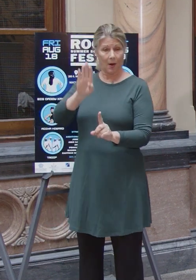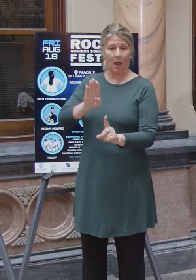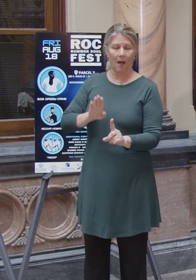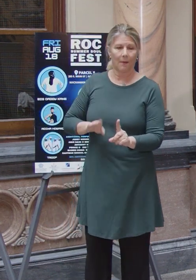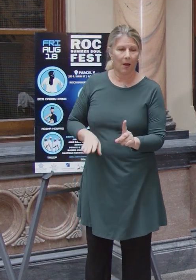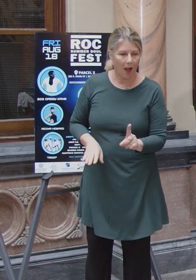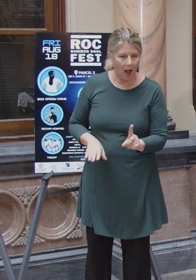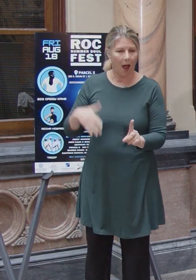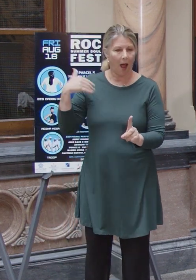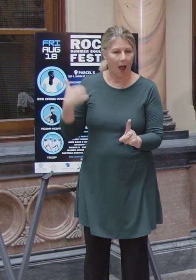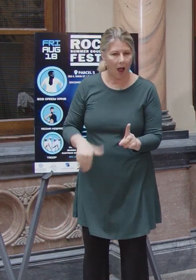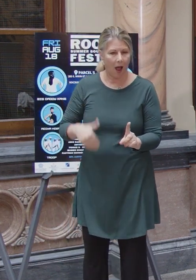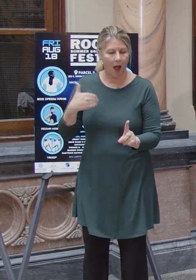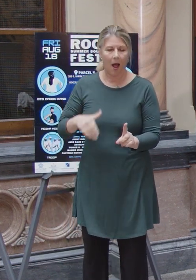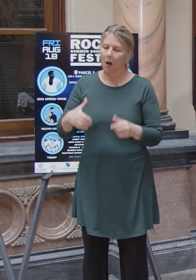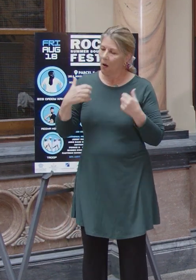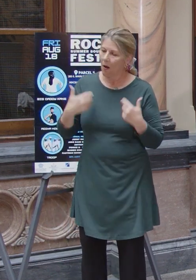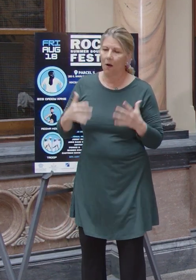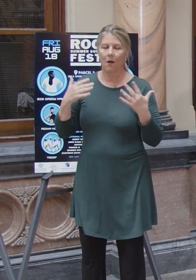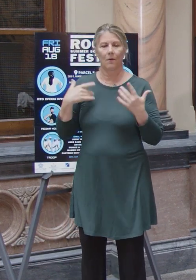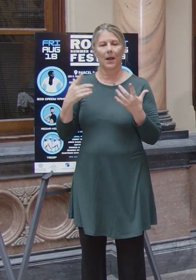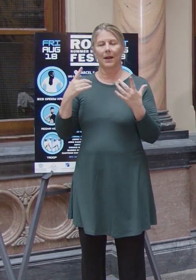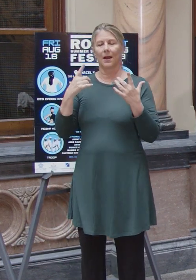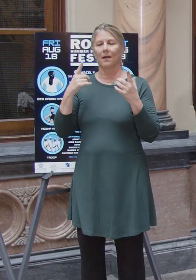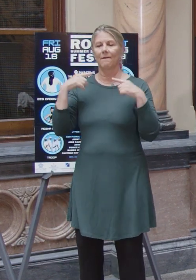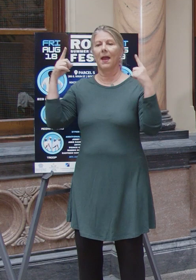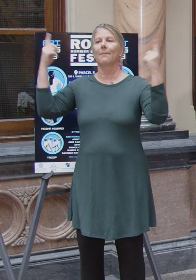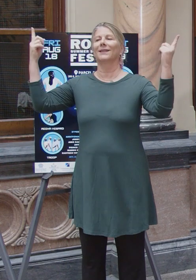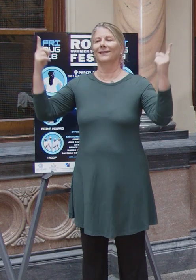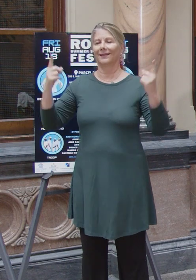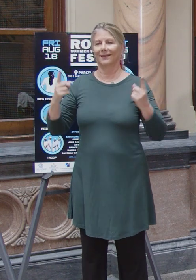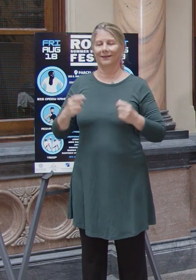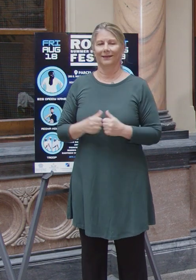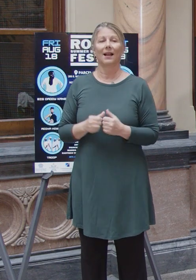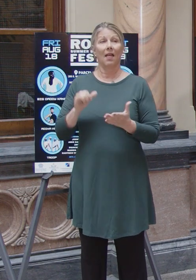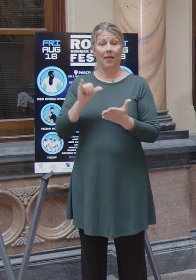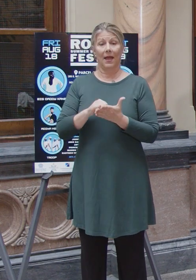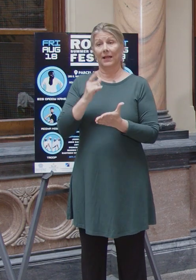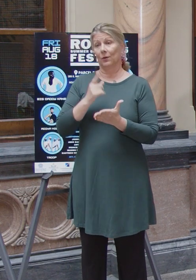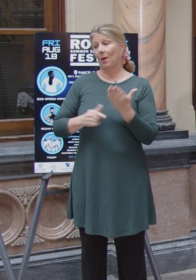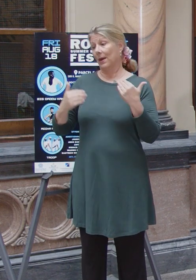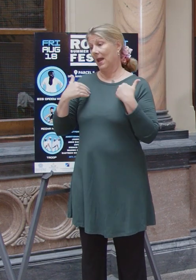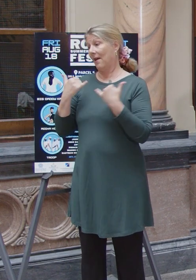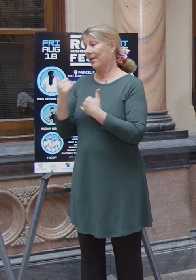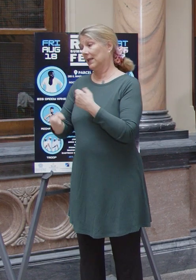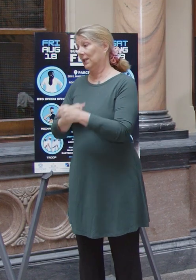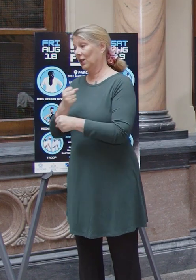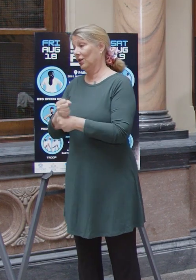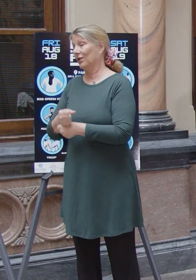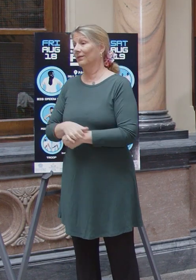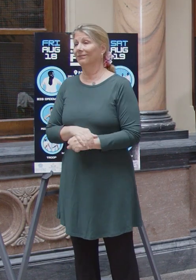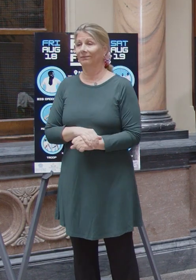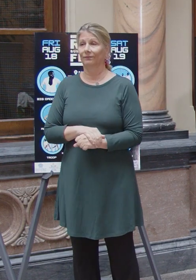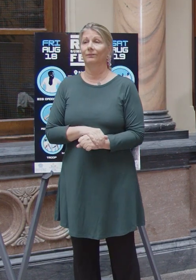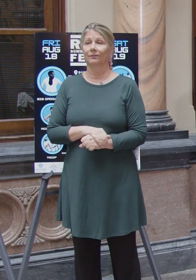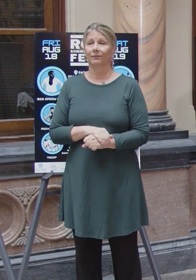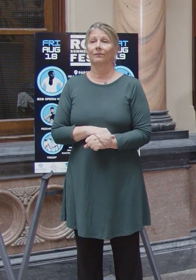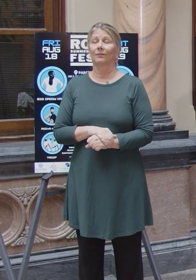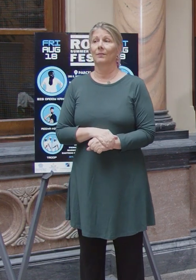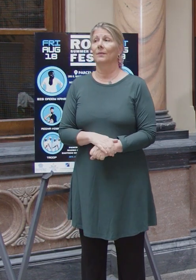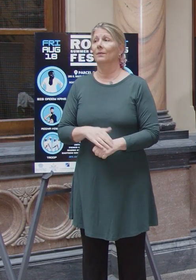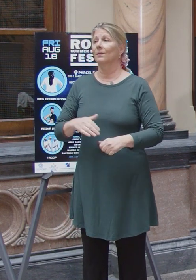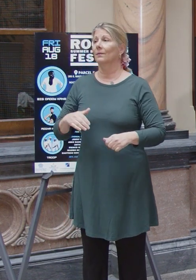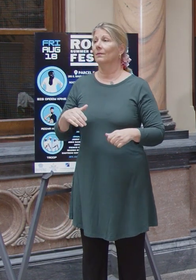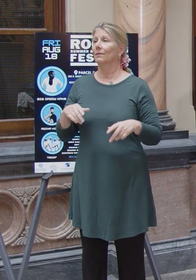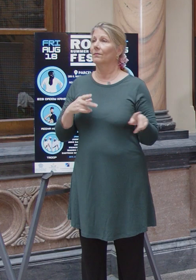it's like he's legendary already. So that's what we have for this year. And just super excited about it. We're gonna, you know,